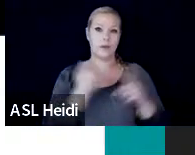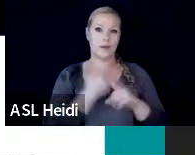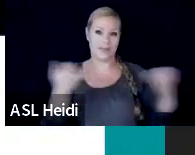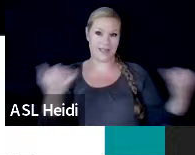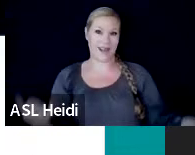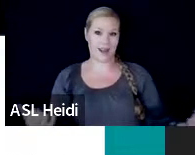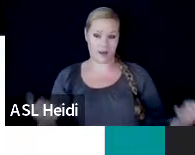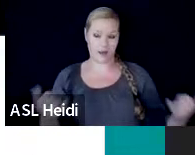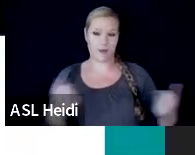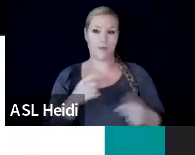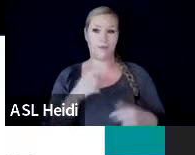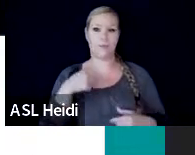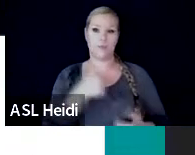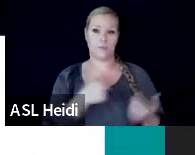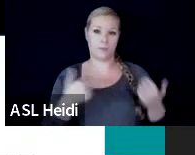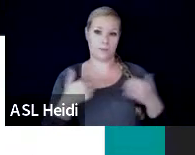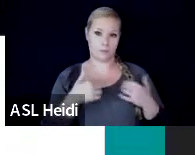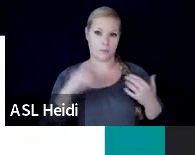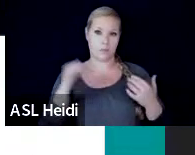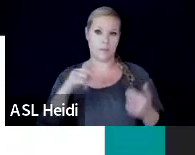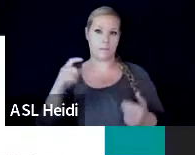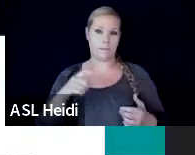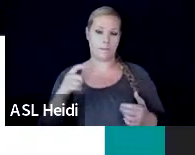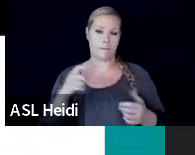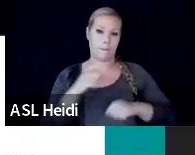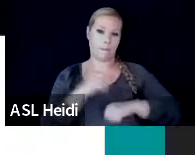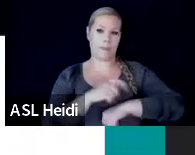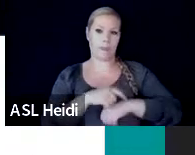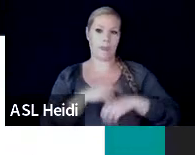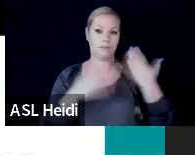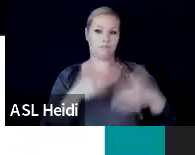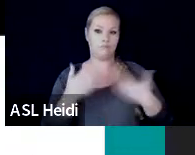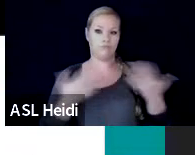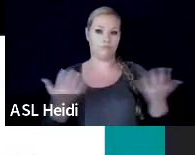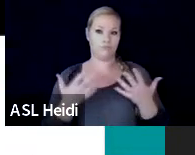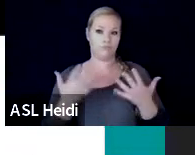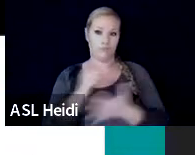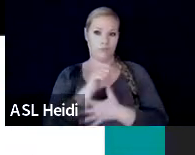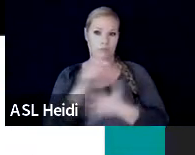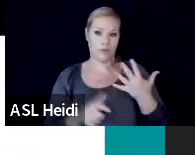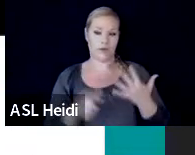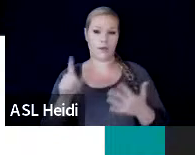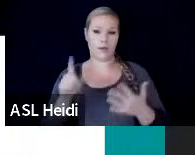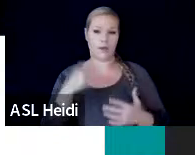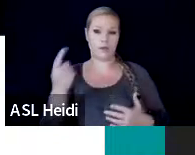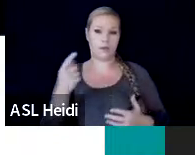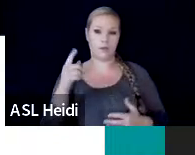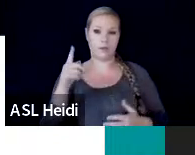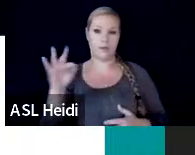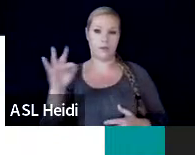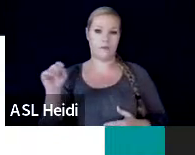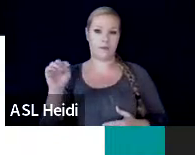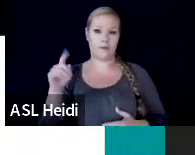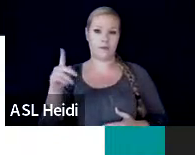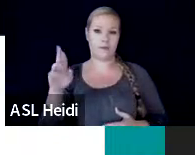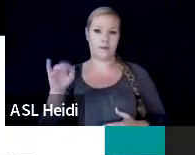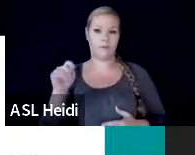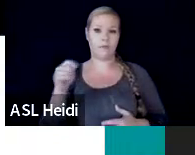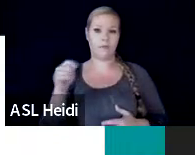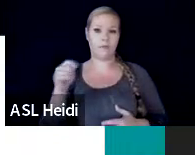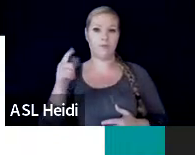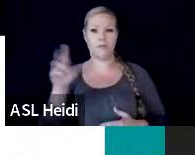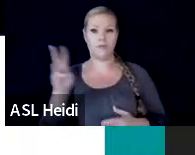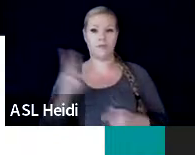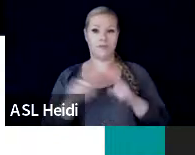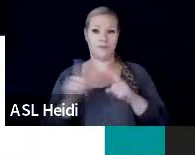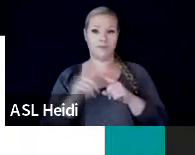have that time to go through what all those are. It's not just footprint, it's all of the 26 different disciplines within the NEPA process